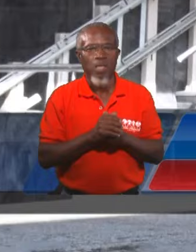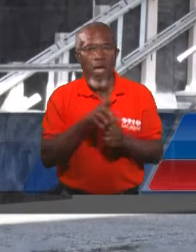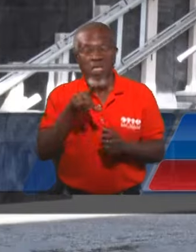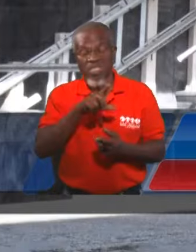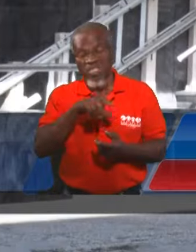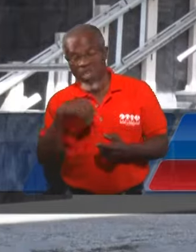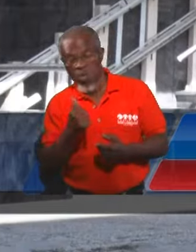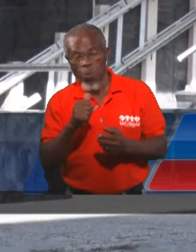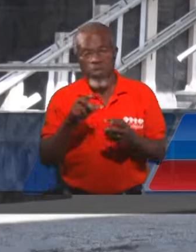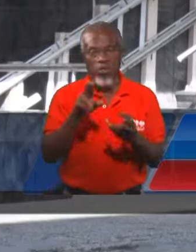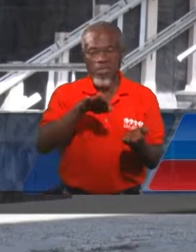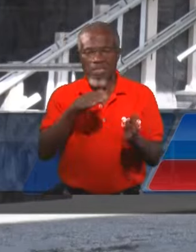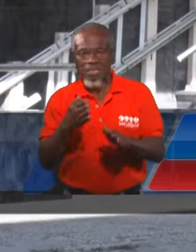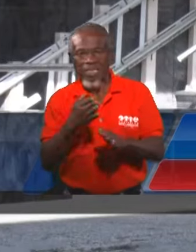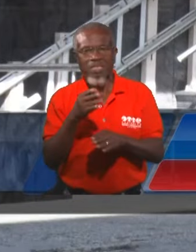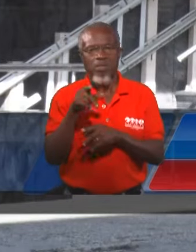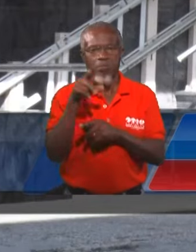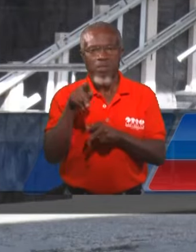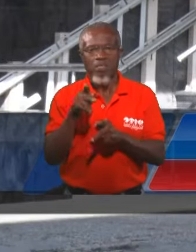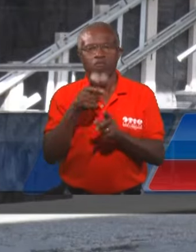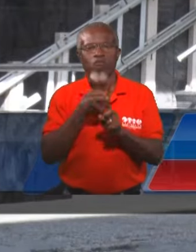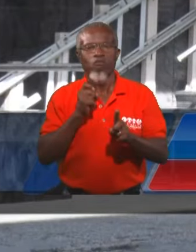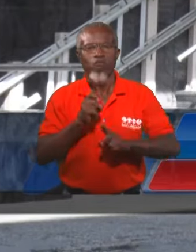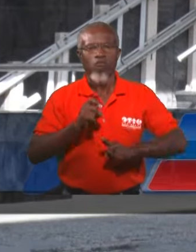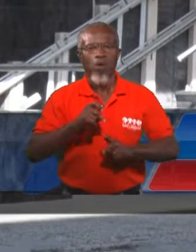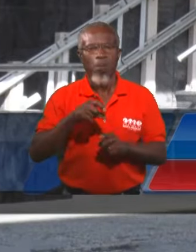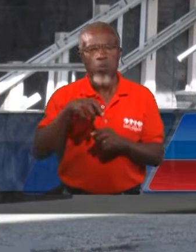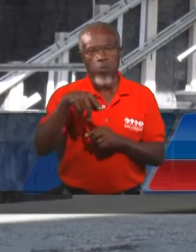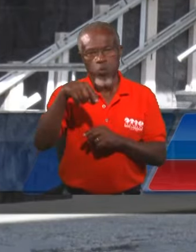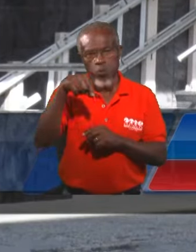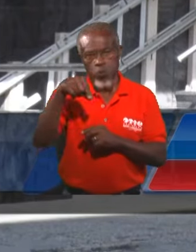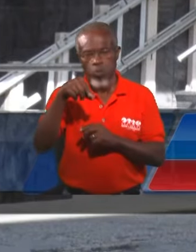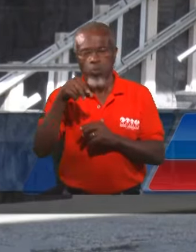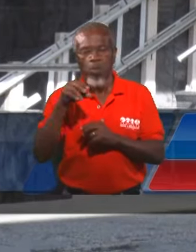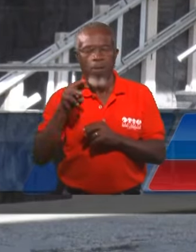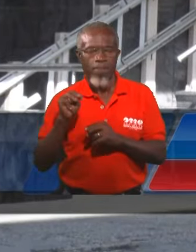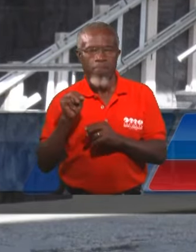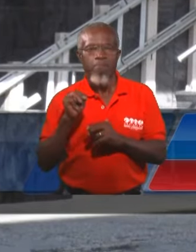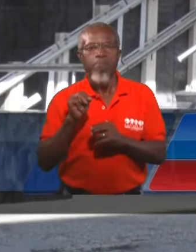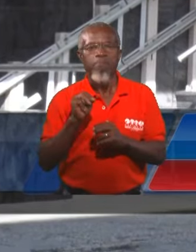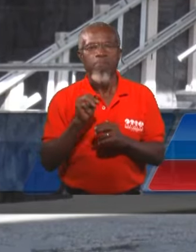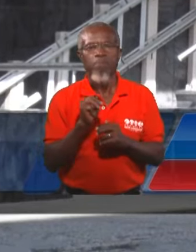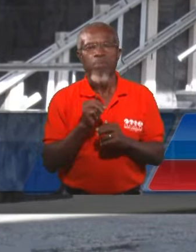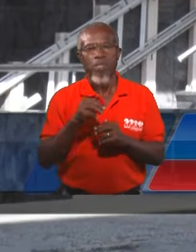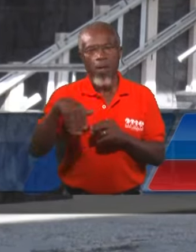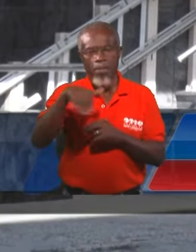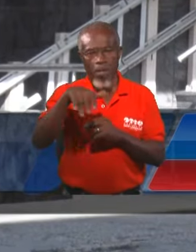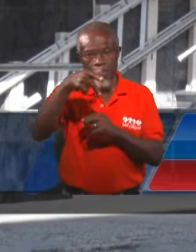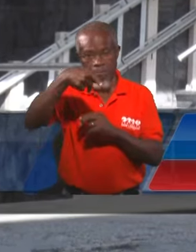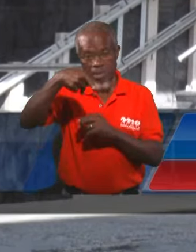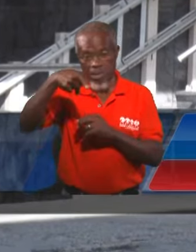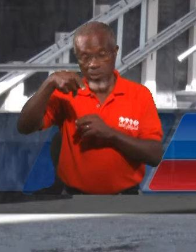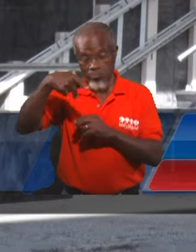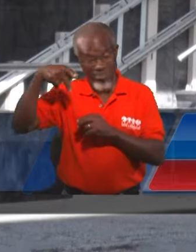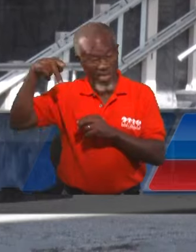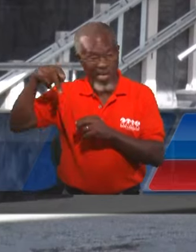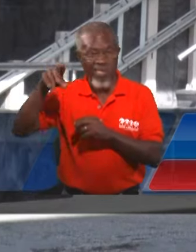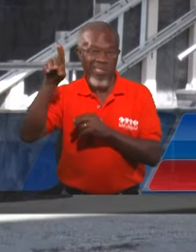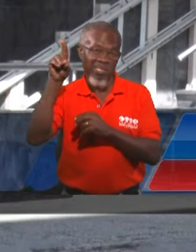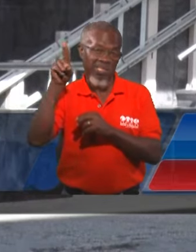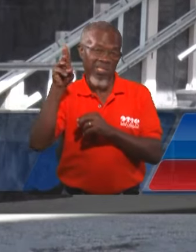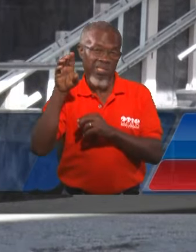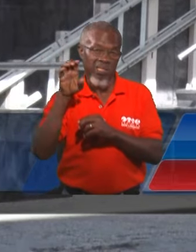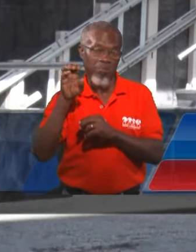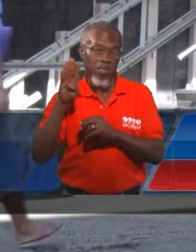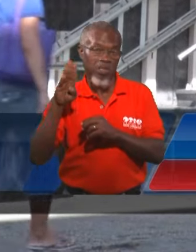Ramnath, last December. Quinam, Morne Diablo falls under the Pinal Debe Regional Corporation, while Lengua Indian Walk is under the Princess Town